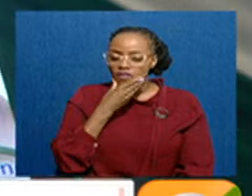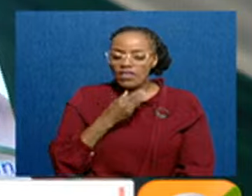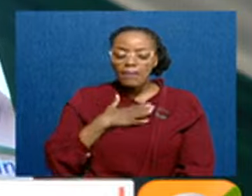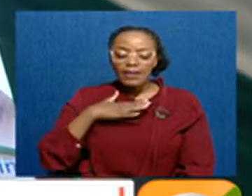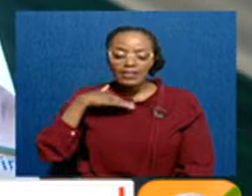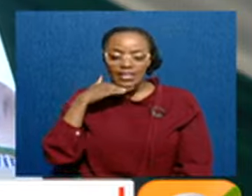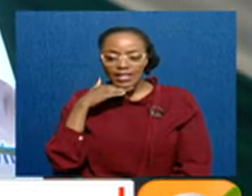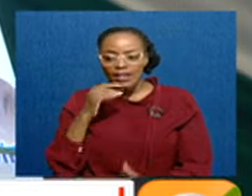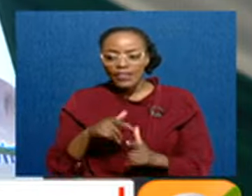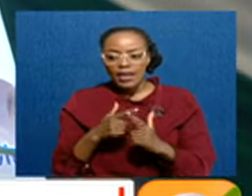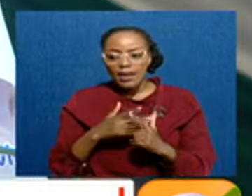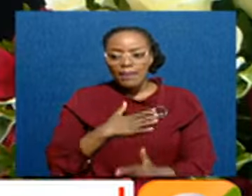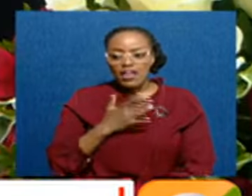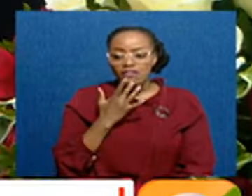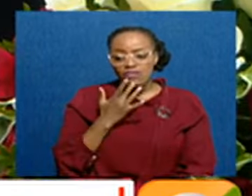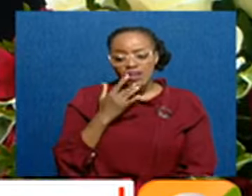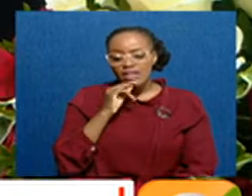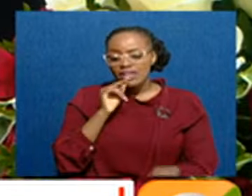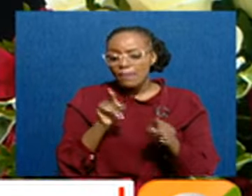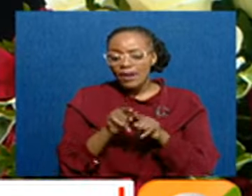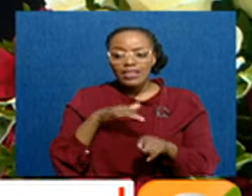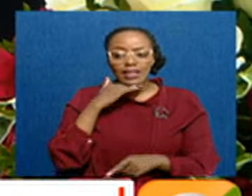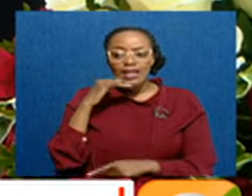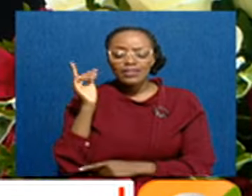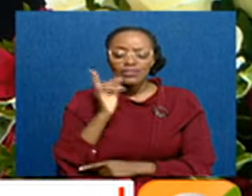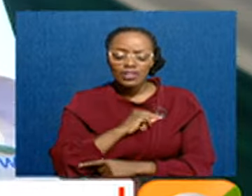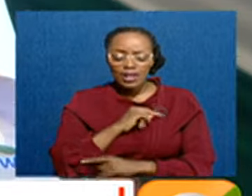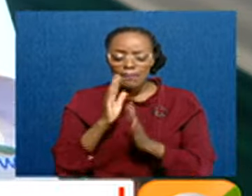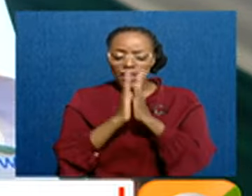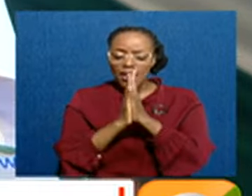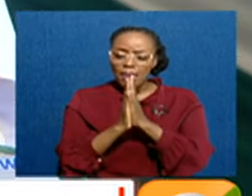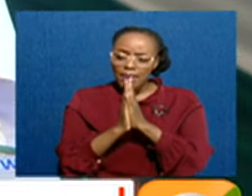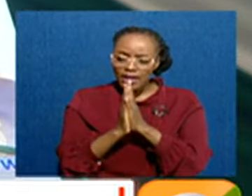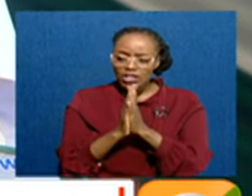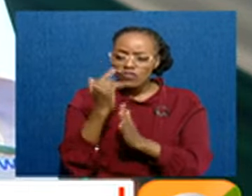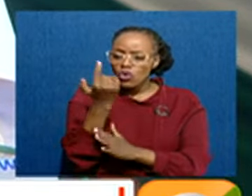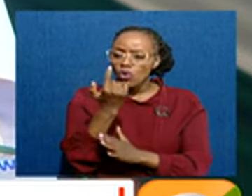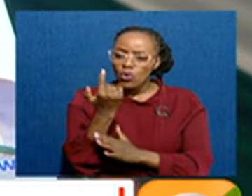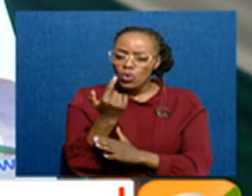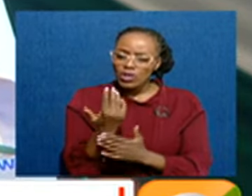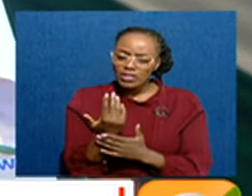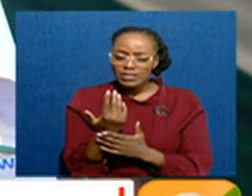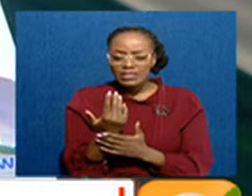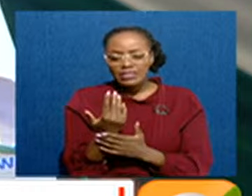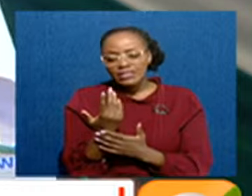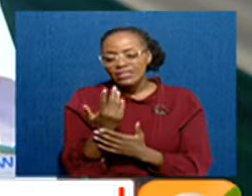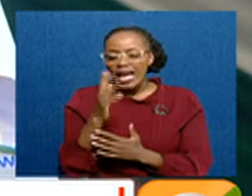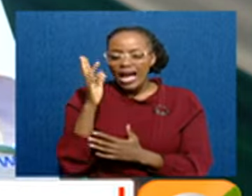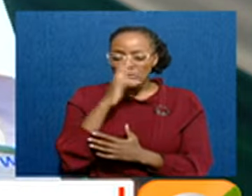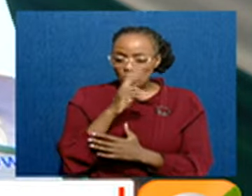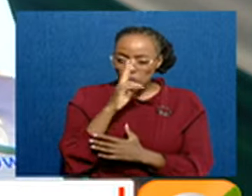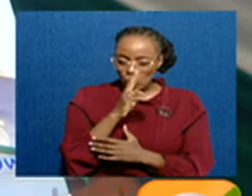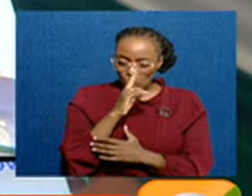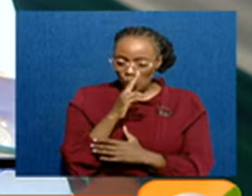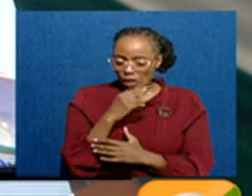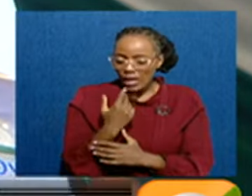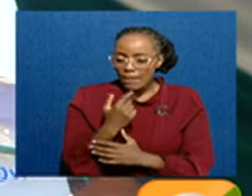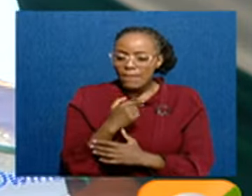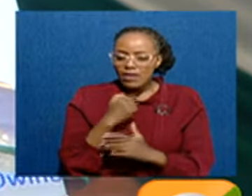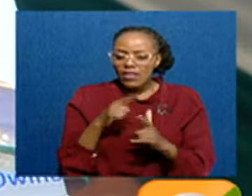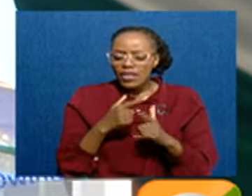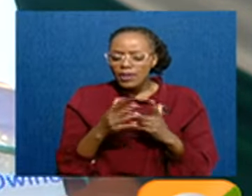lose my favorite brother. I prayed so hard that it was only an awful prank. I remember going down